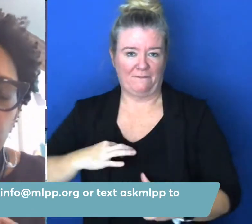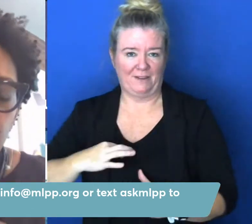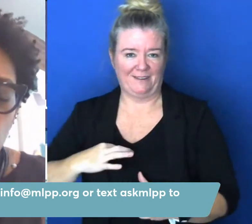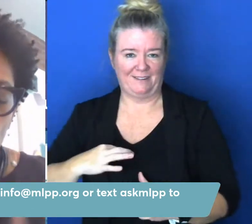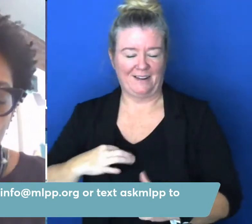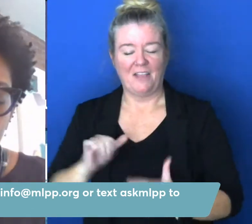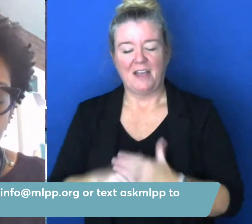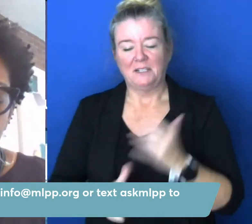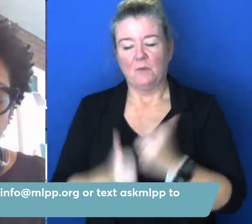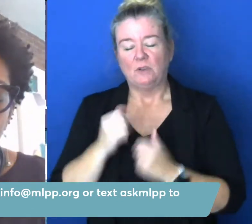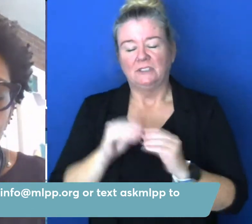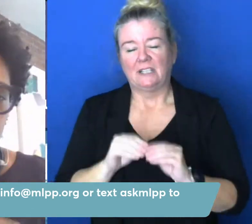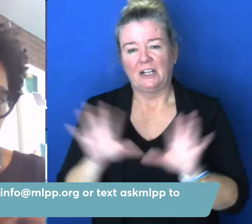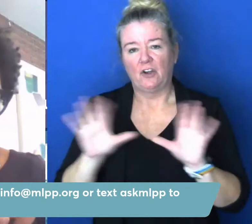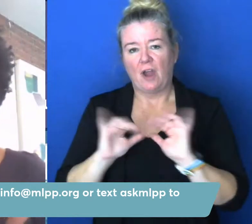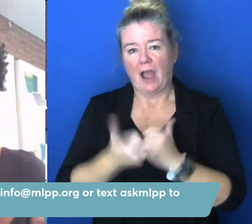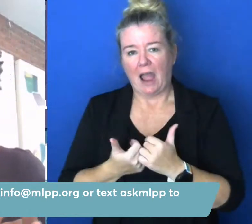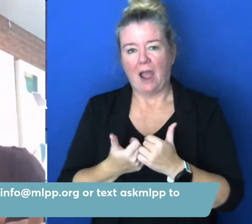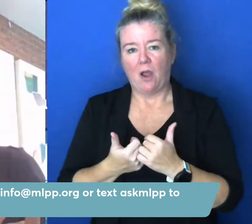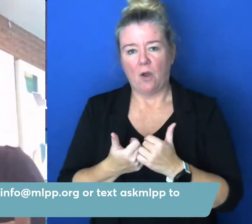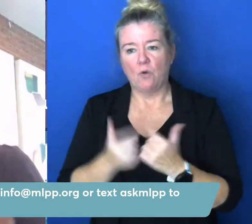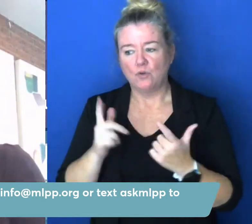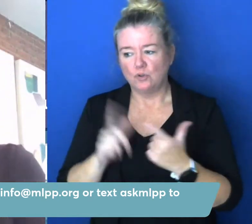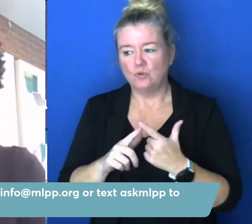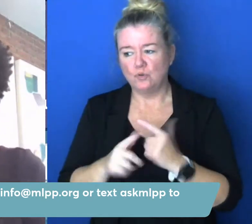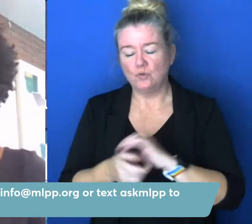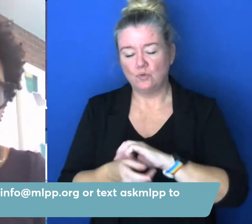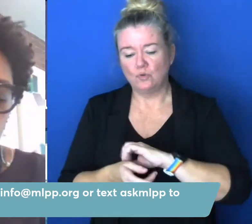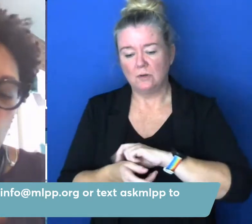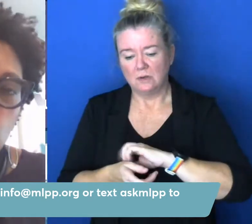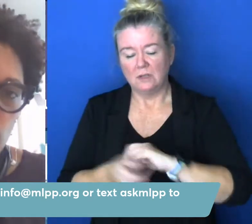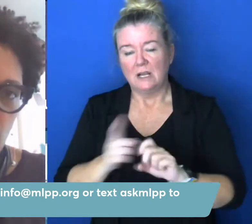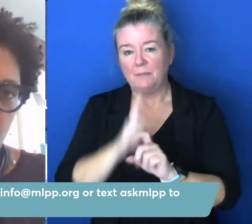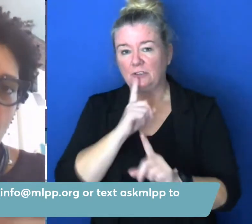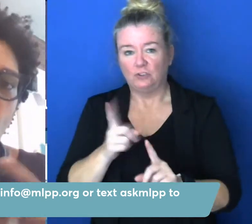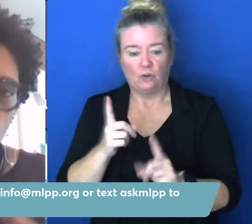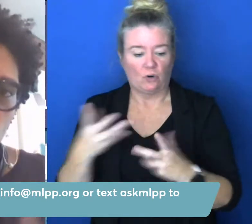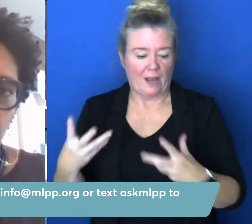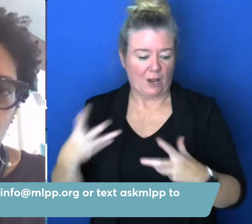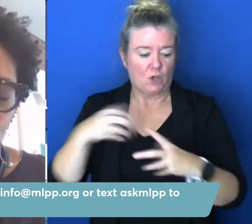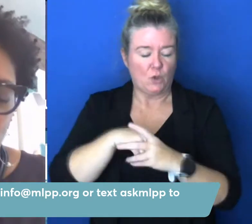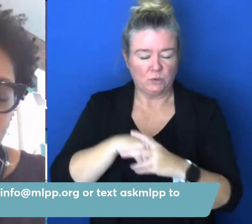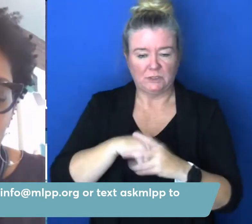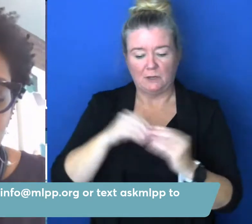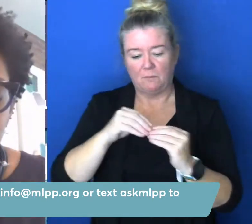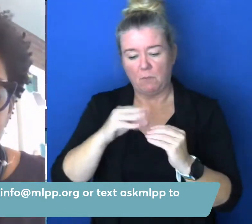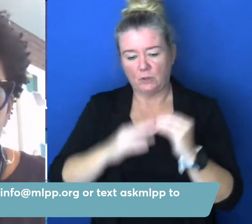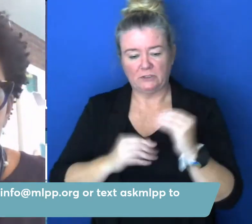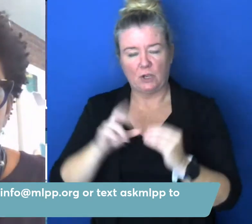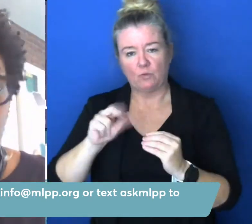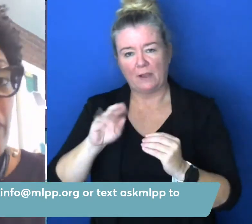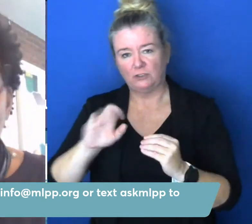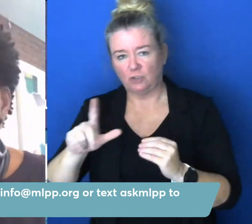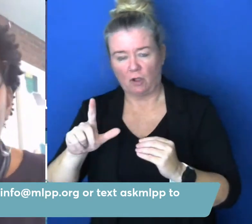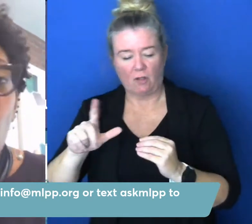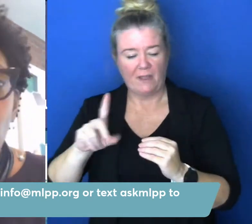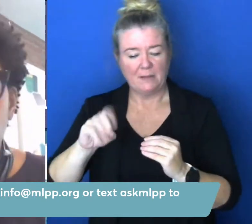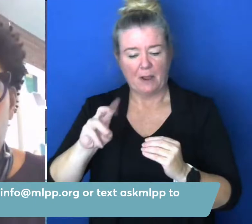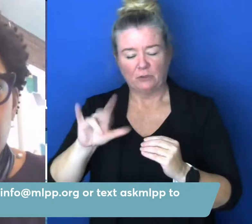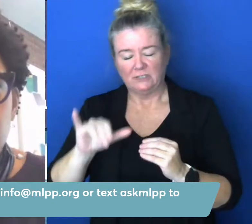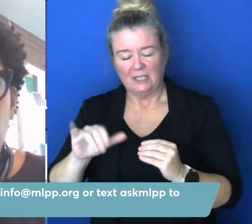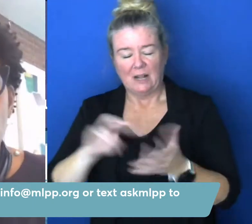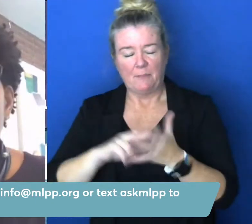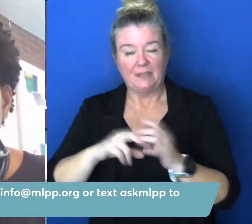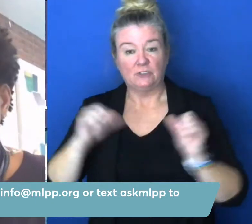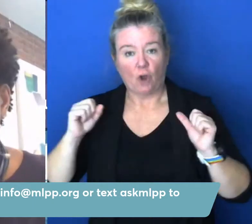is the clearest way that we can ensure an inclusive multiracial democracy in which all